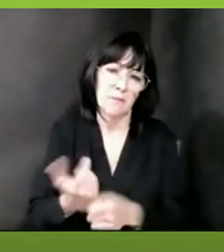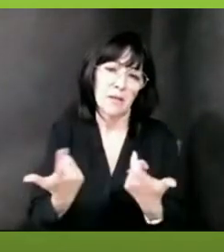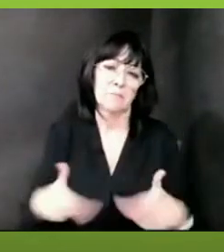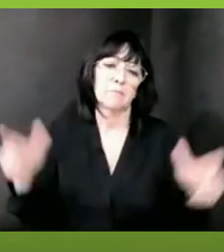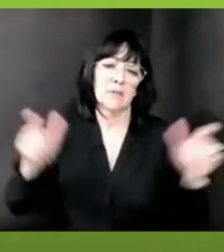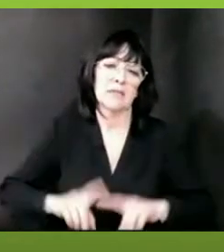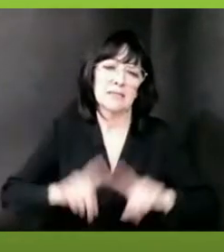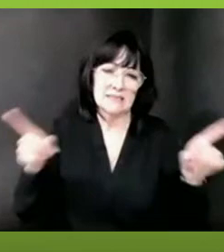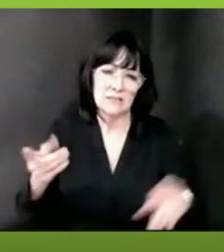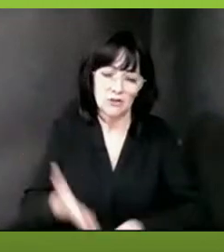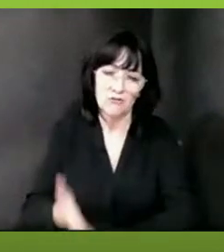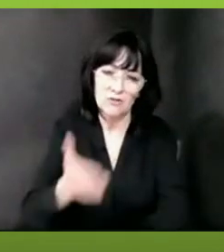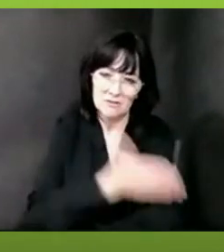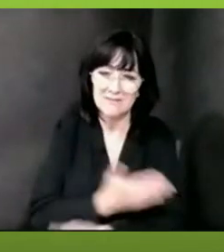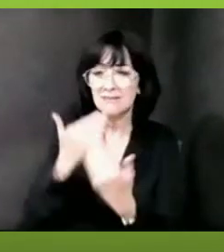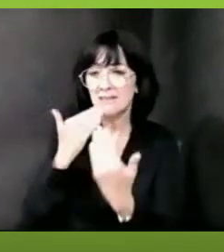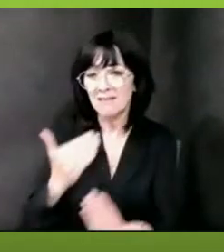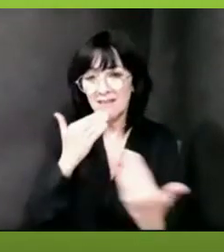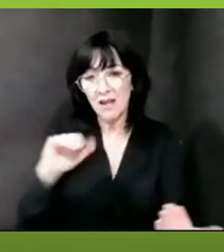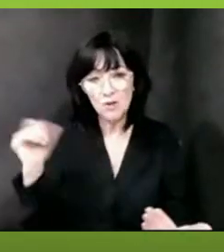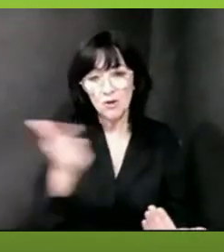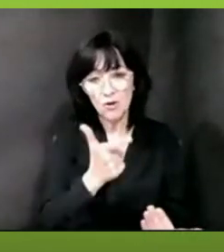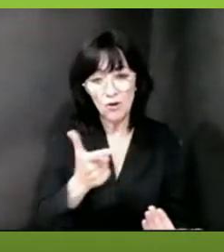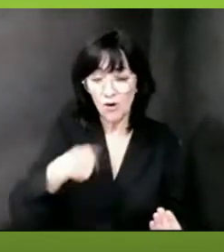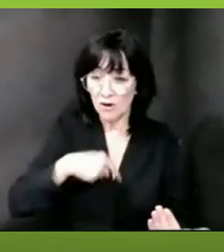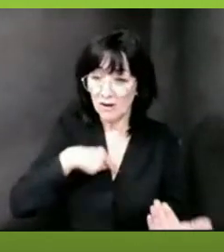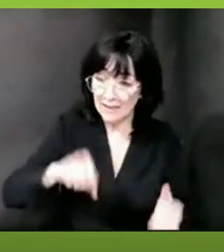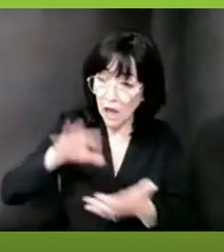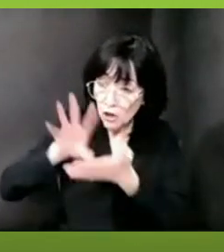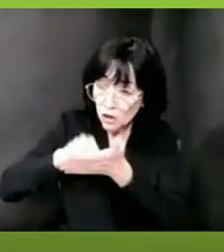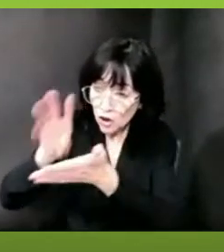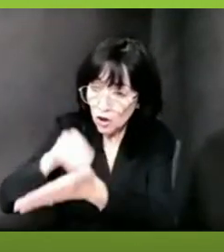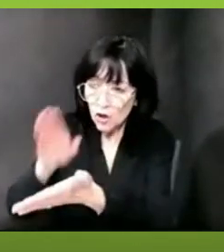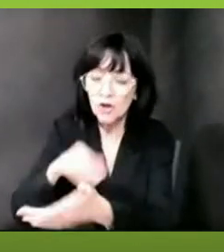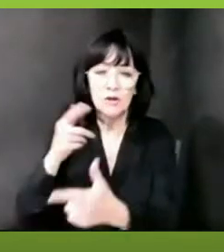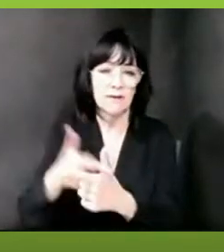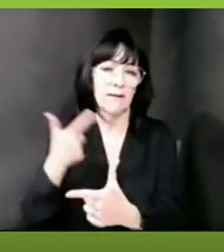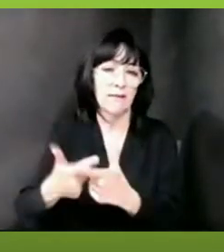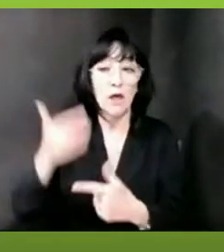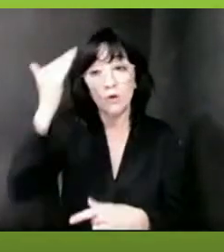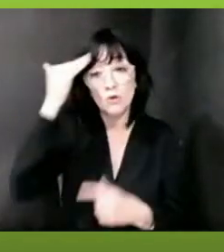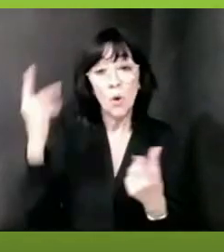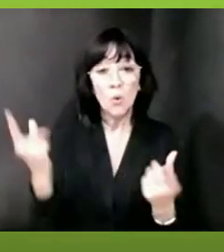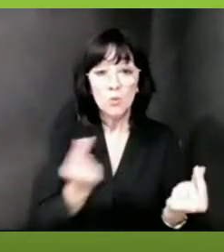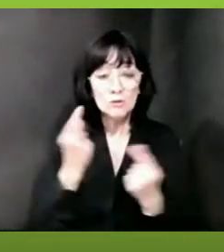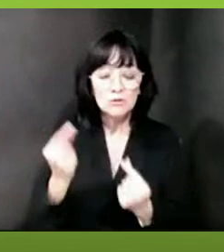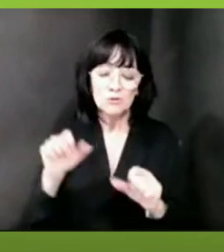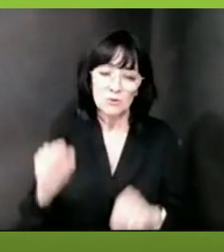more so that we can do more. Thank you all very much, and friends, take care.